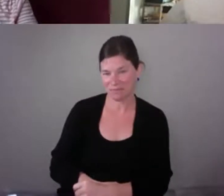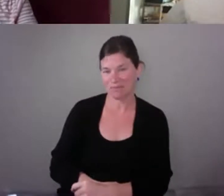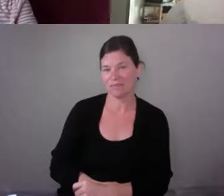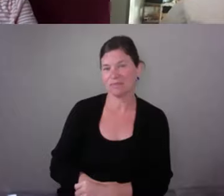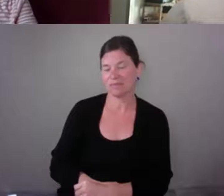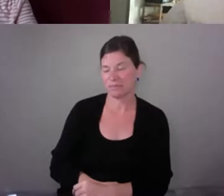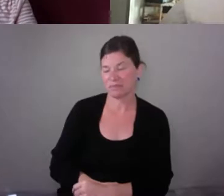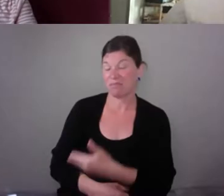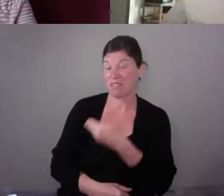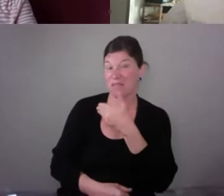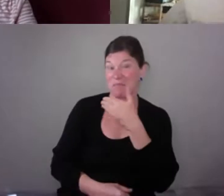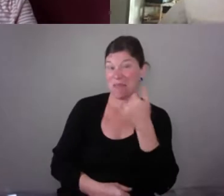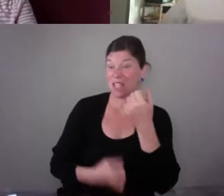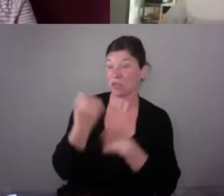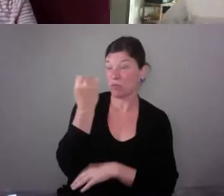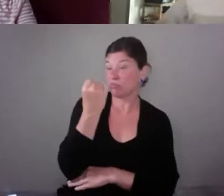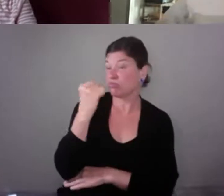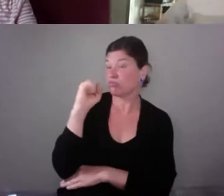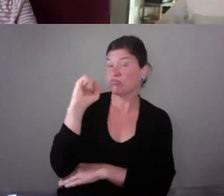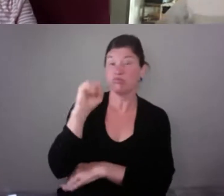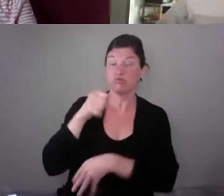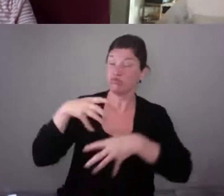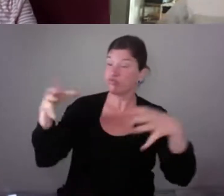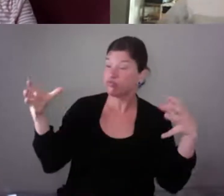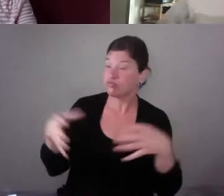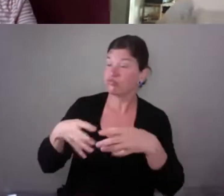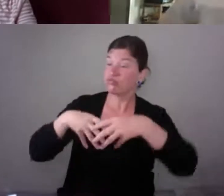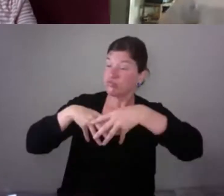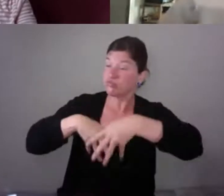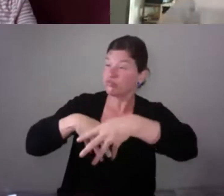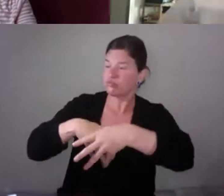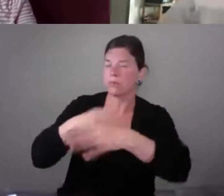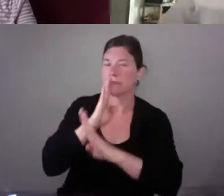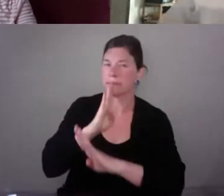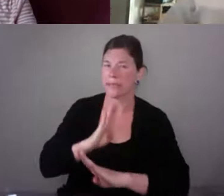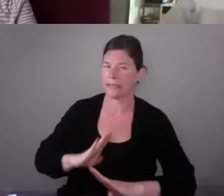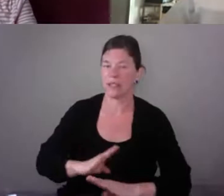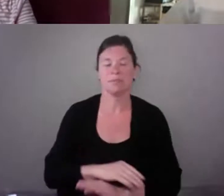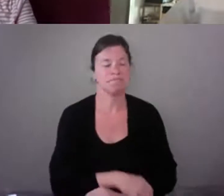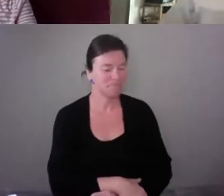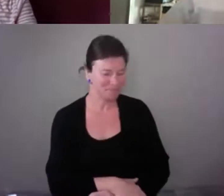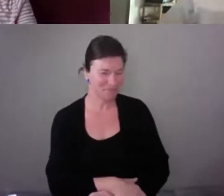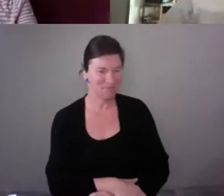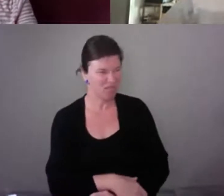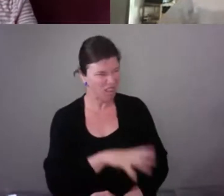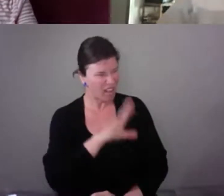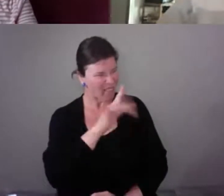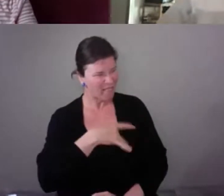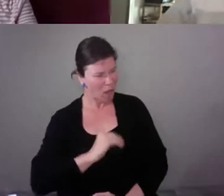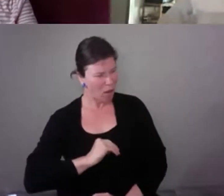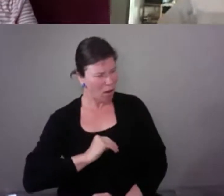have peaceful protests. And also you must have felt so good. How many